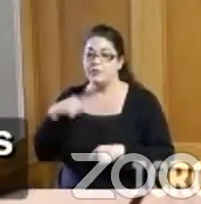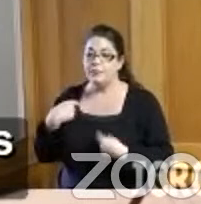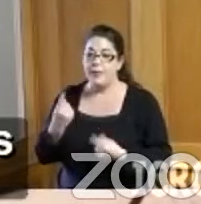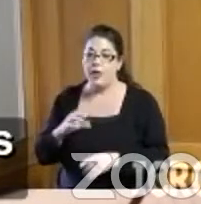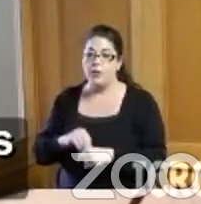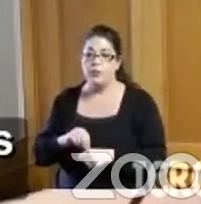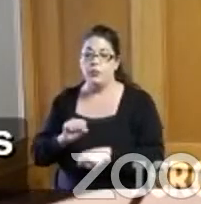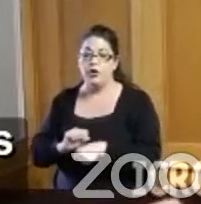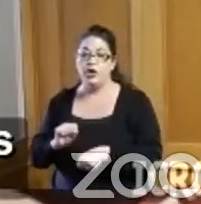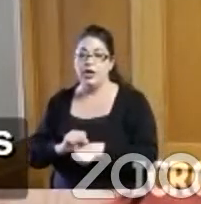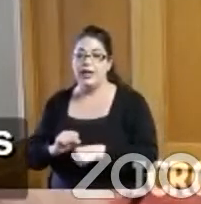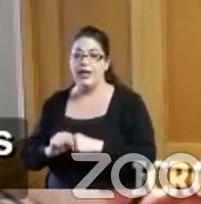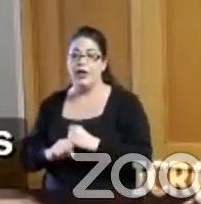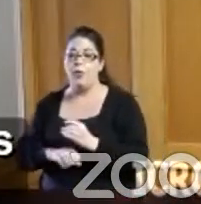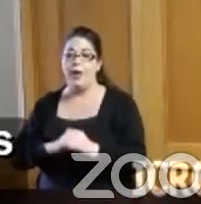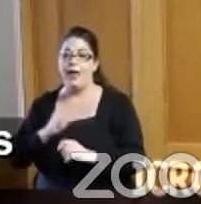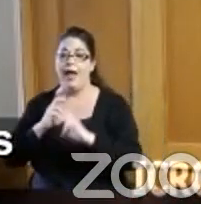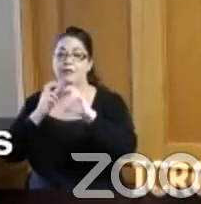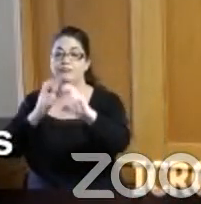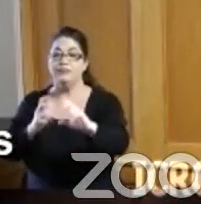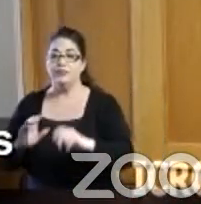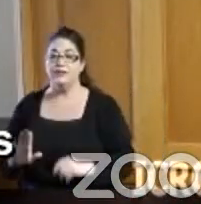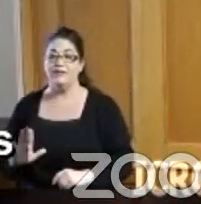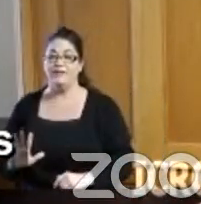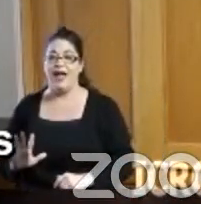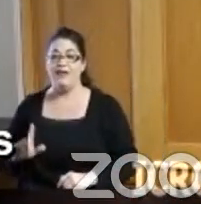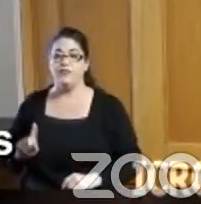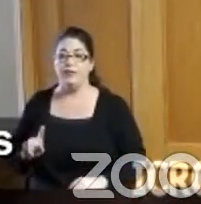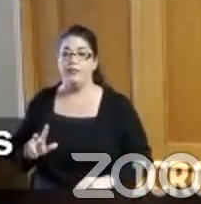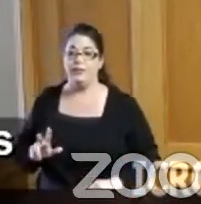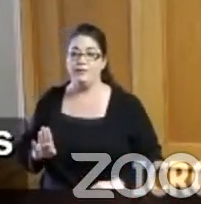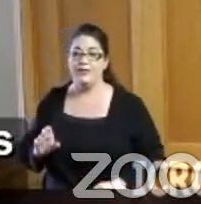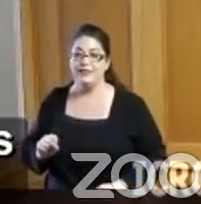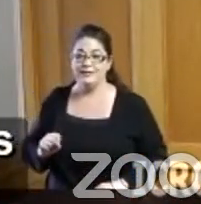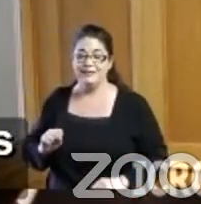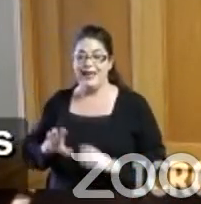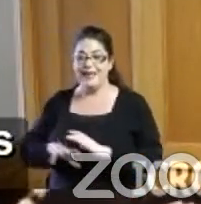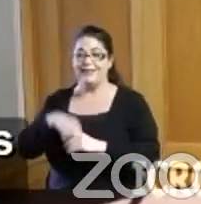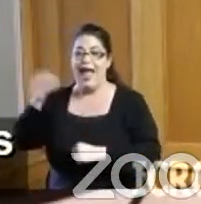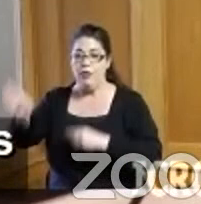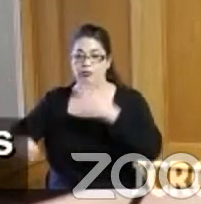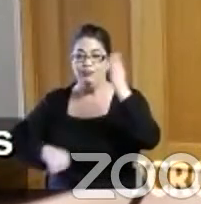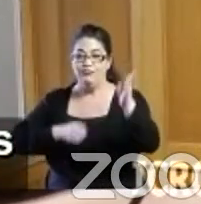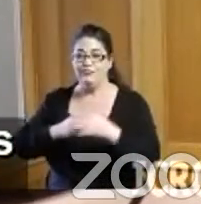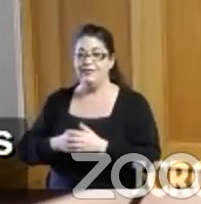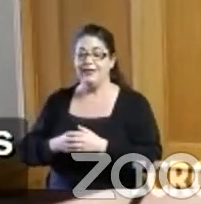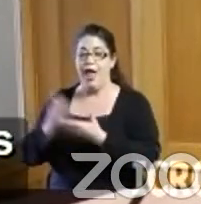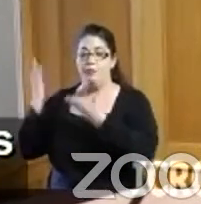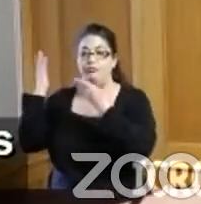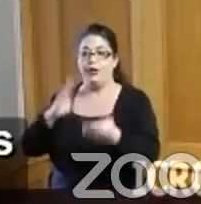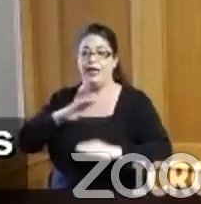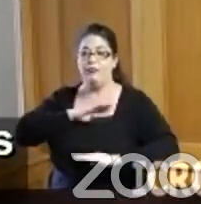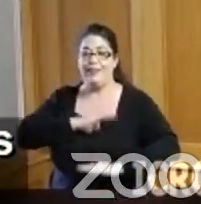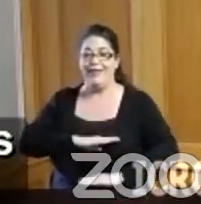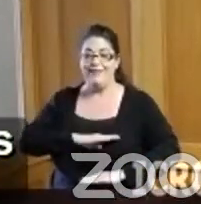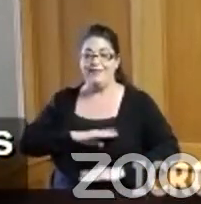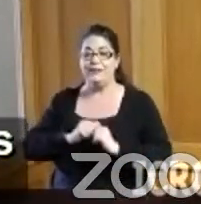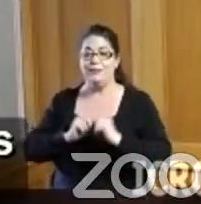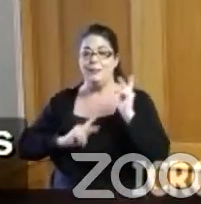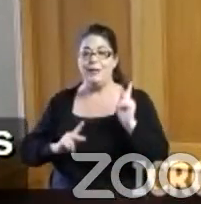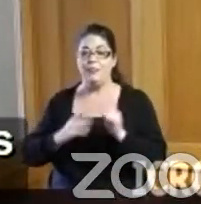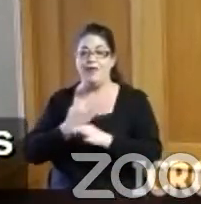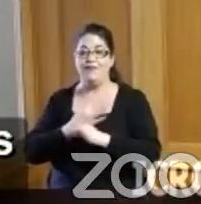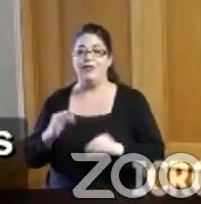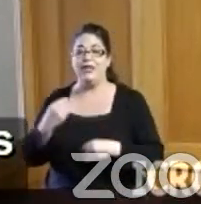working, going out with the bus. The 513 bus is out, and it's bringing relief, and also the Freestar Food Bank.